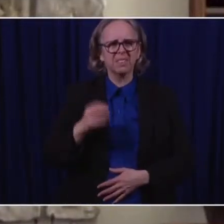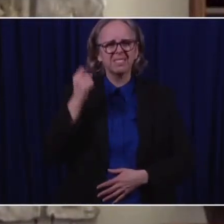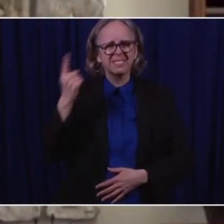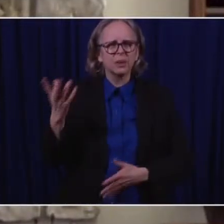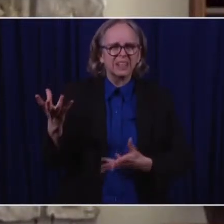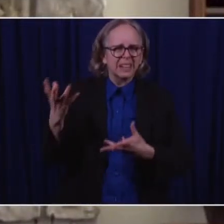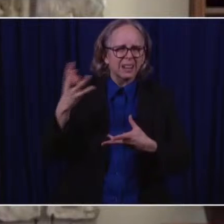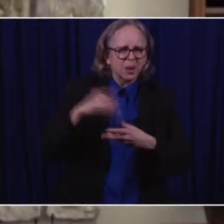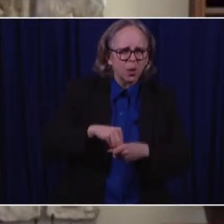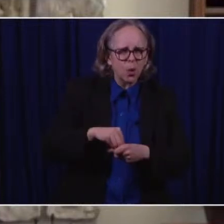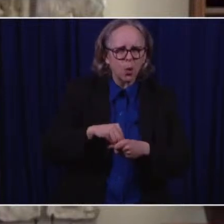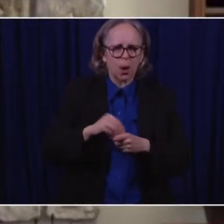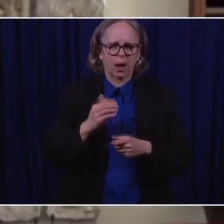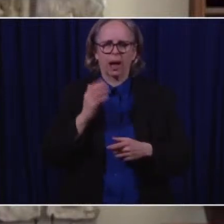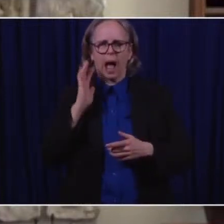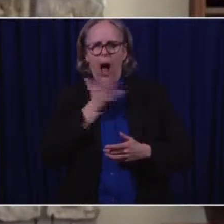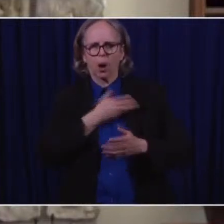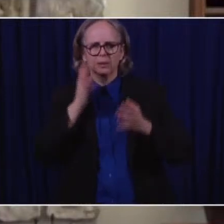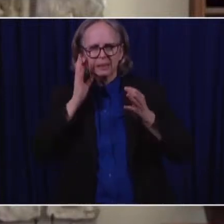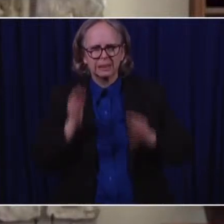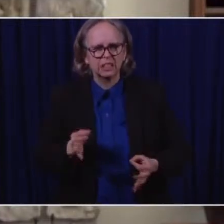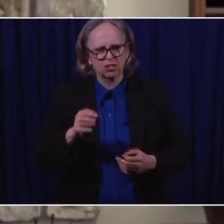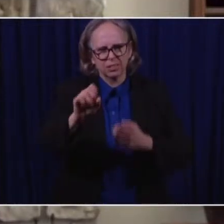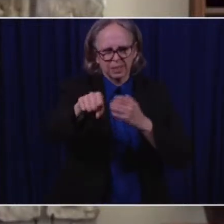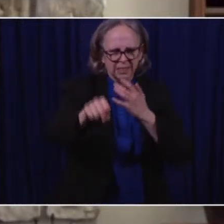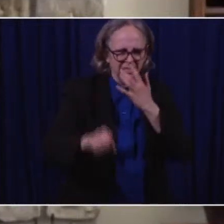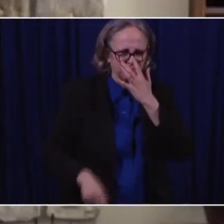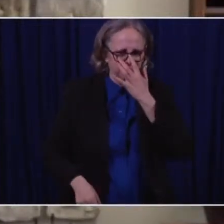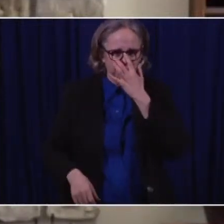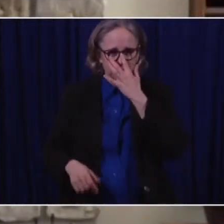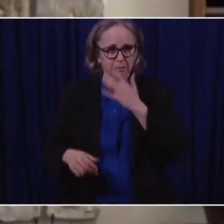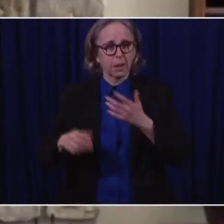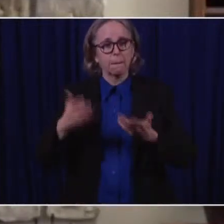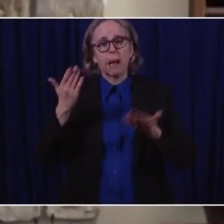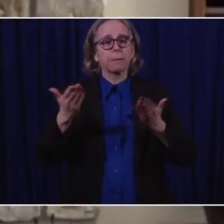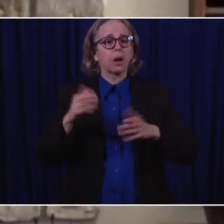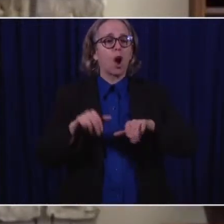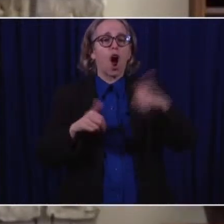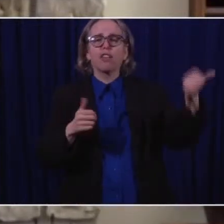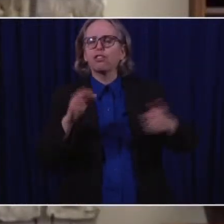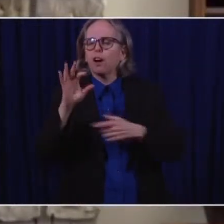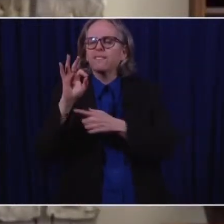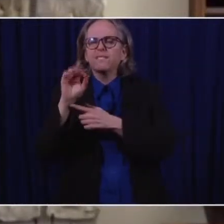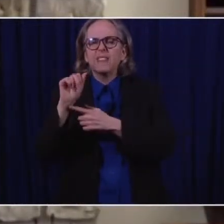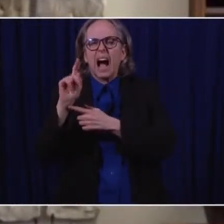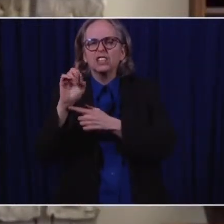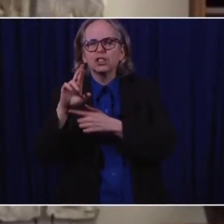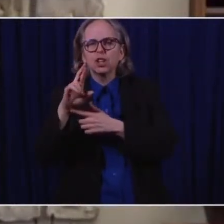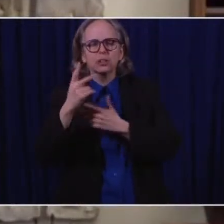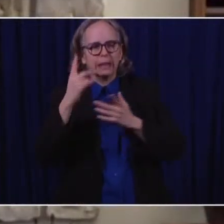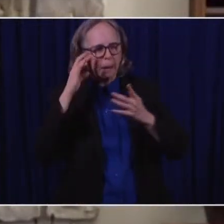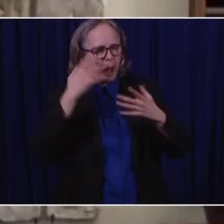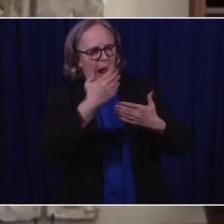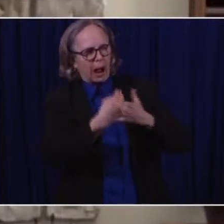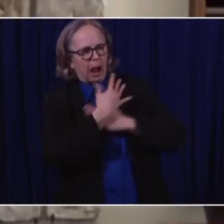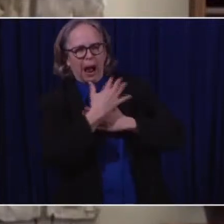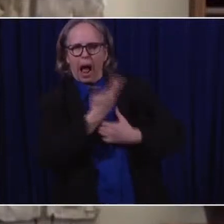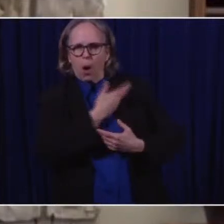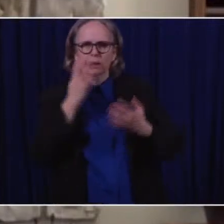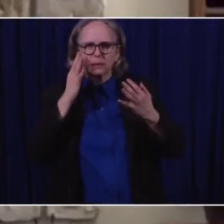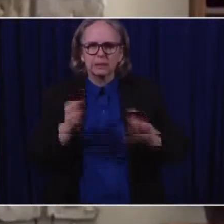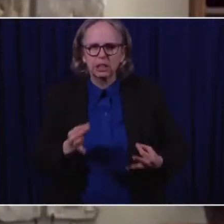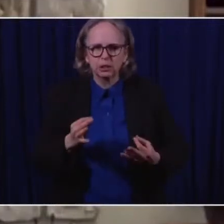analysis. We could have some other facts that would change that, but based upon what we know